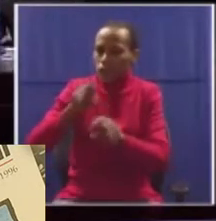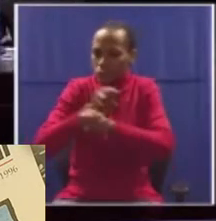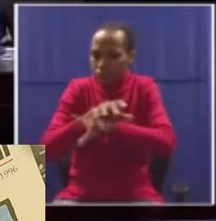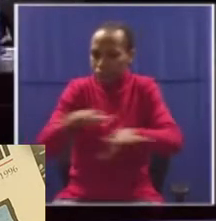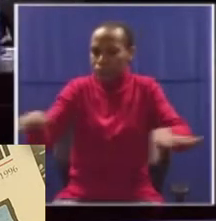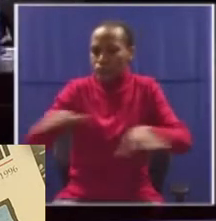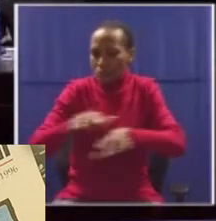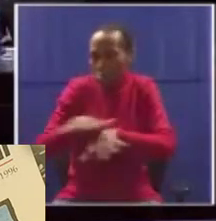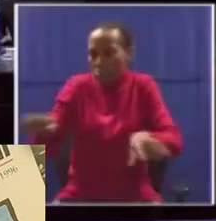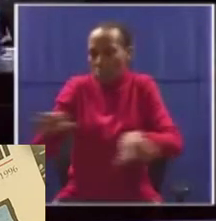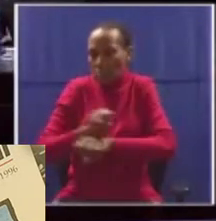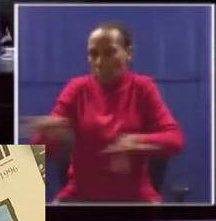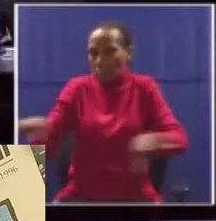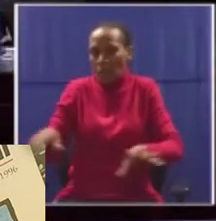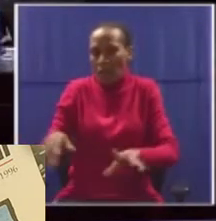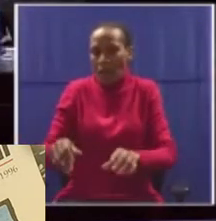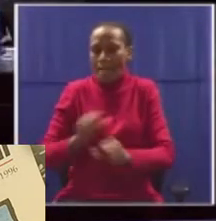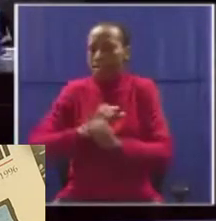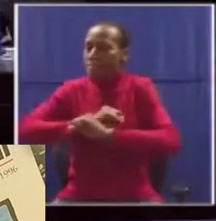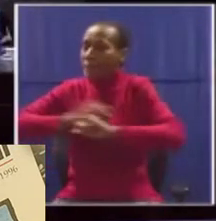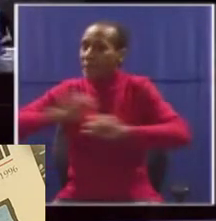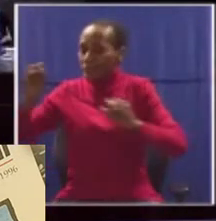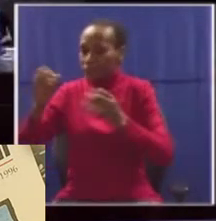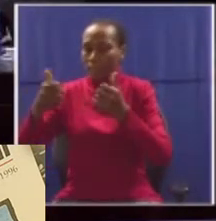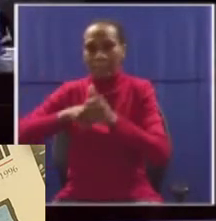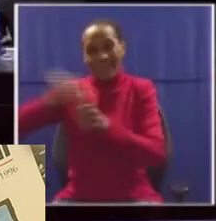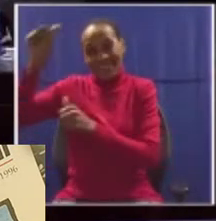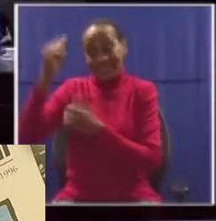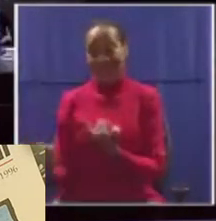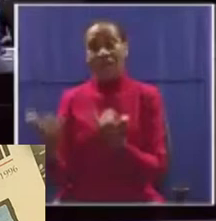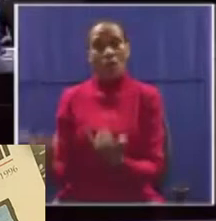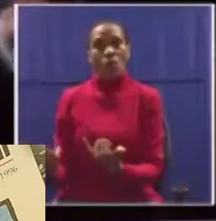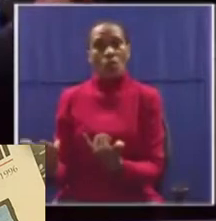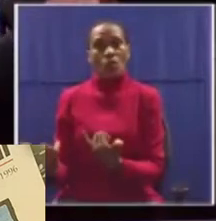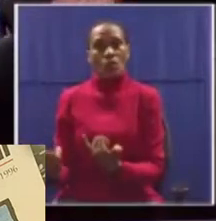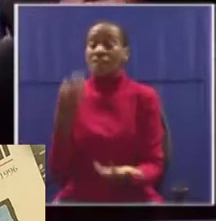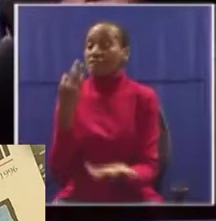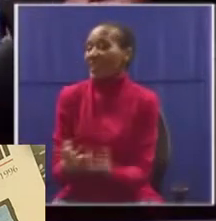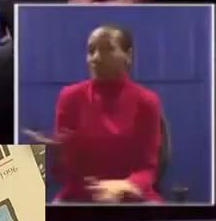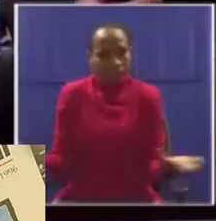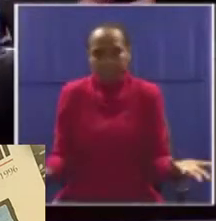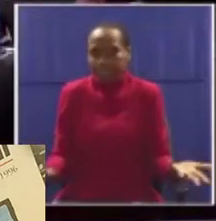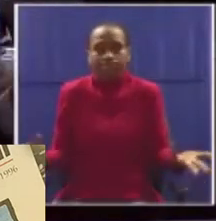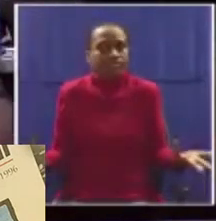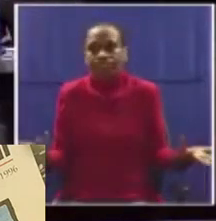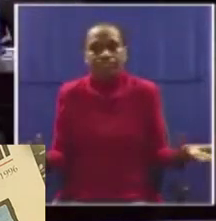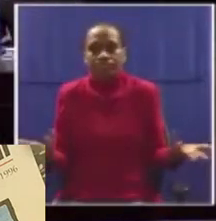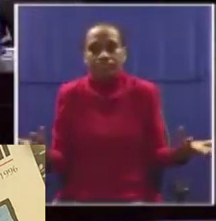period between 2017 and now those are facts